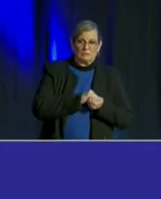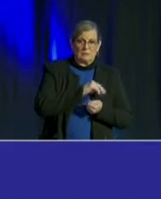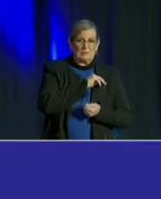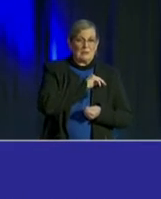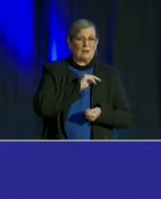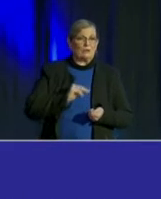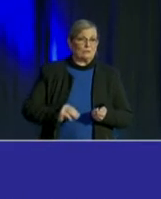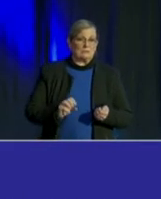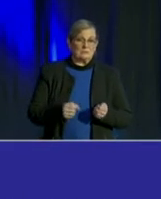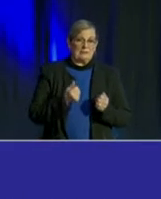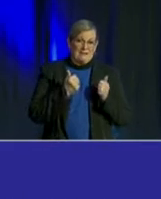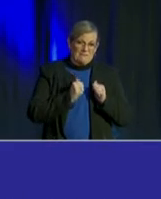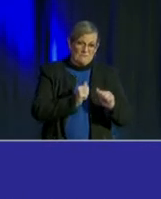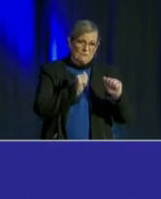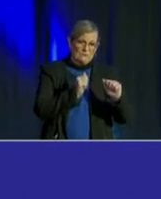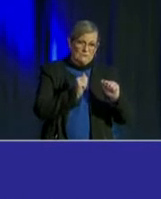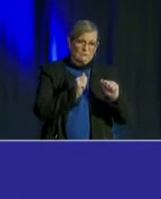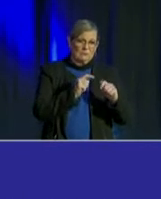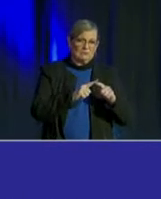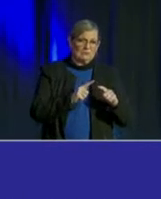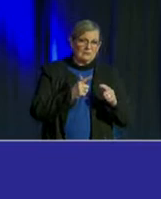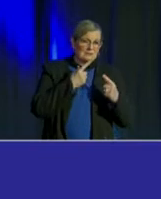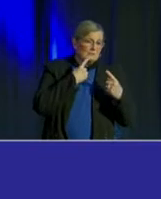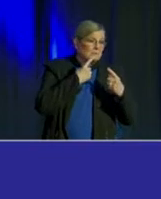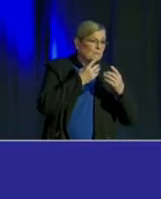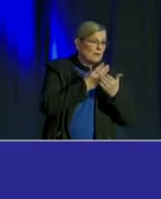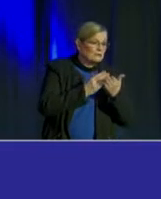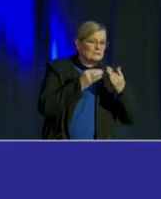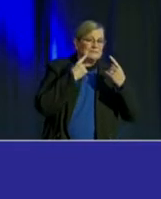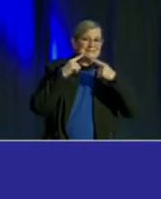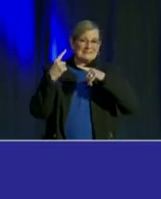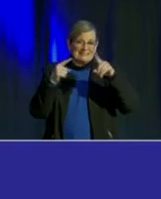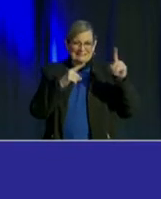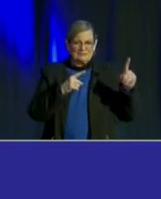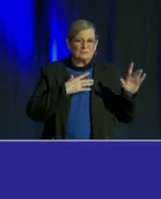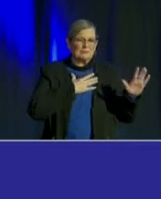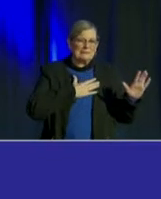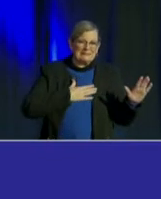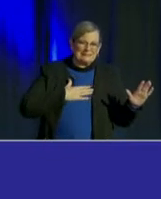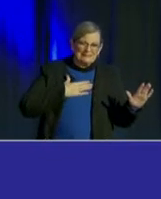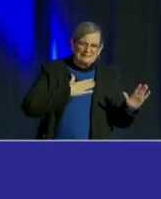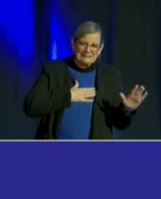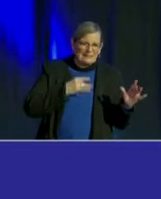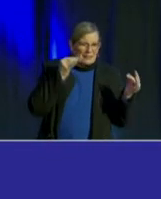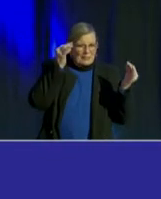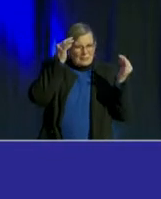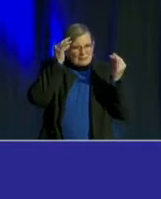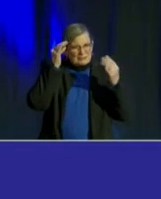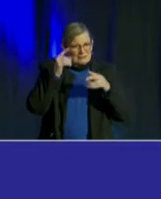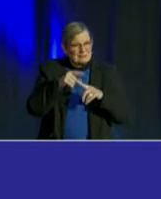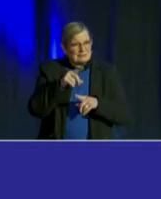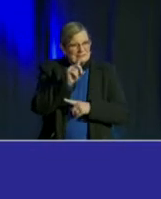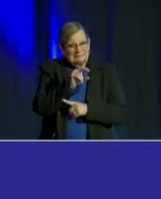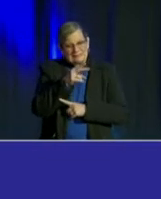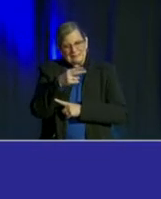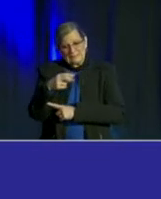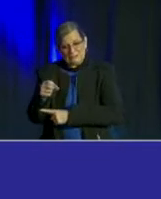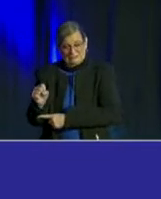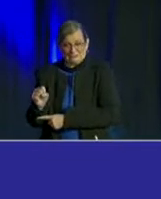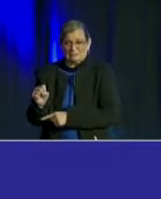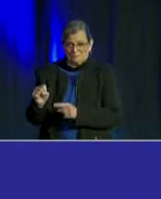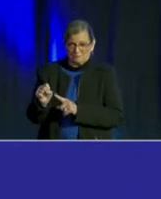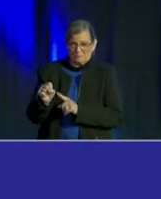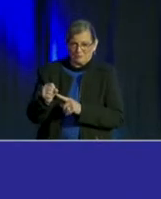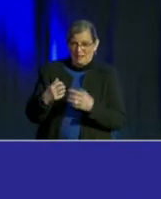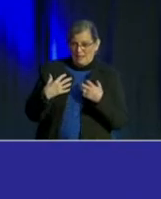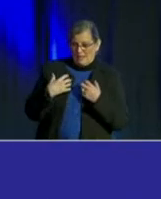forward. So to ensure that we are successful, I ask that you favorably consider HHS in these changes as you allocate